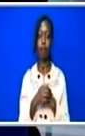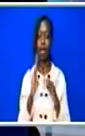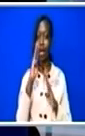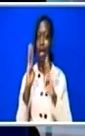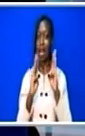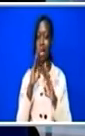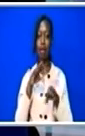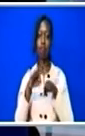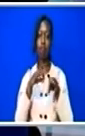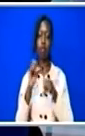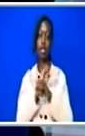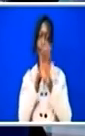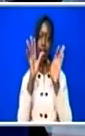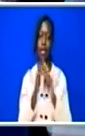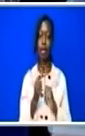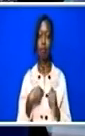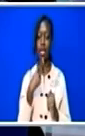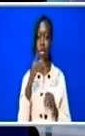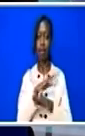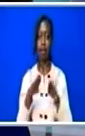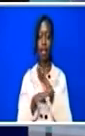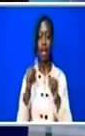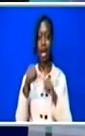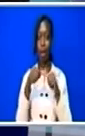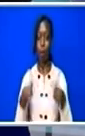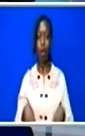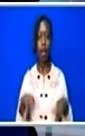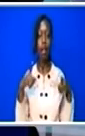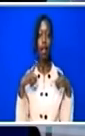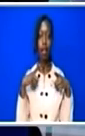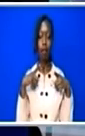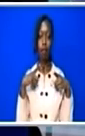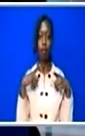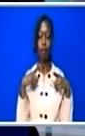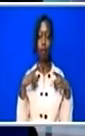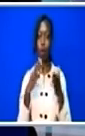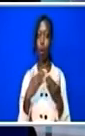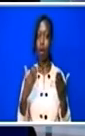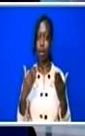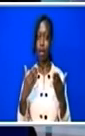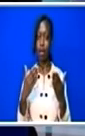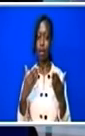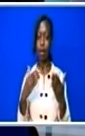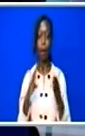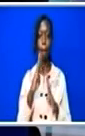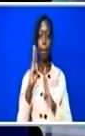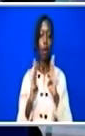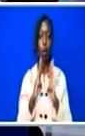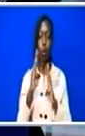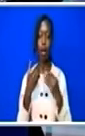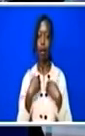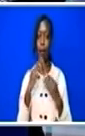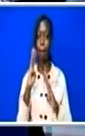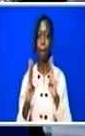explanation to it. Definitely. I told you everything about life and living organisms is biological and has a